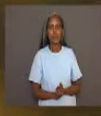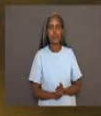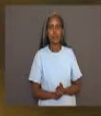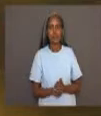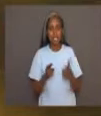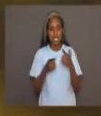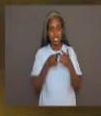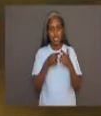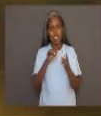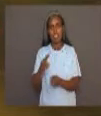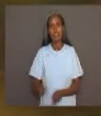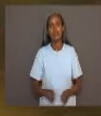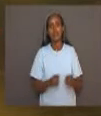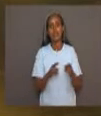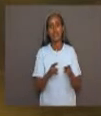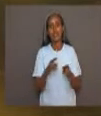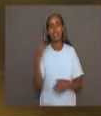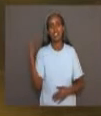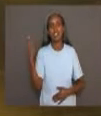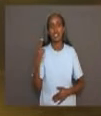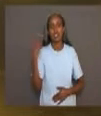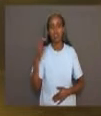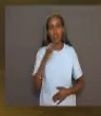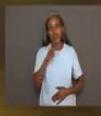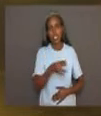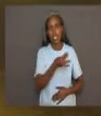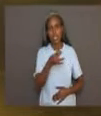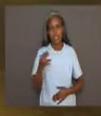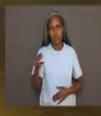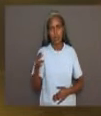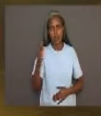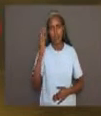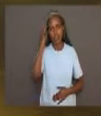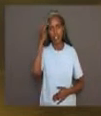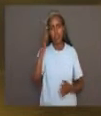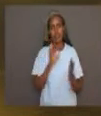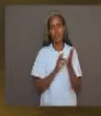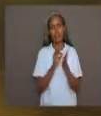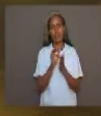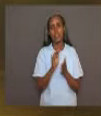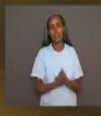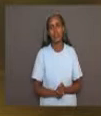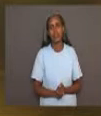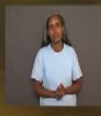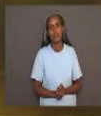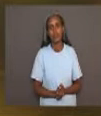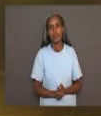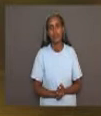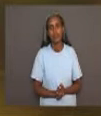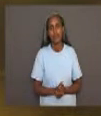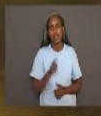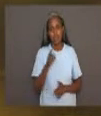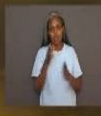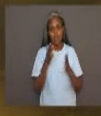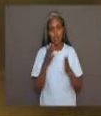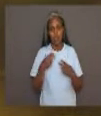The second method is to use a table of random numbers. If you